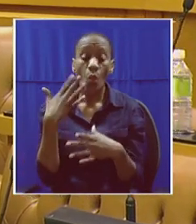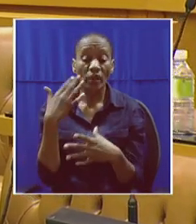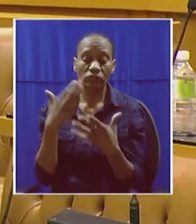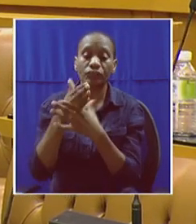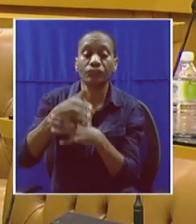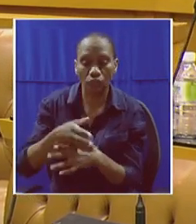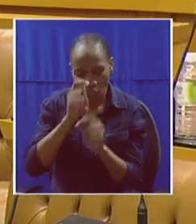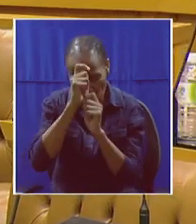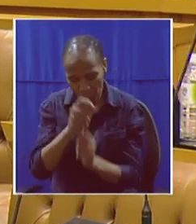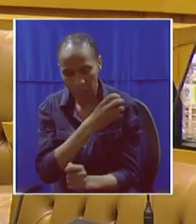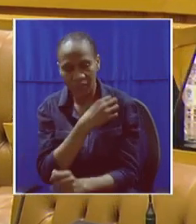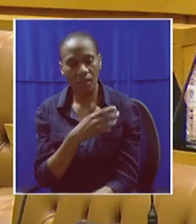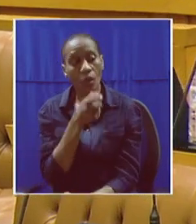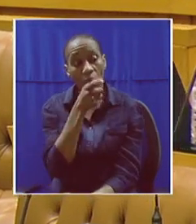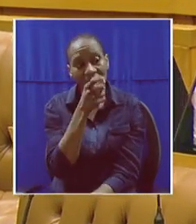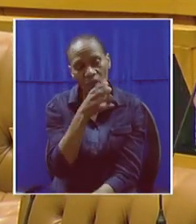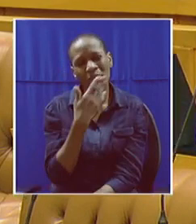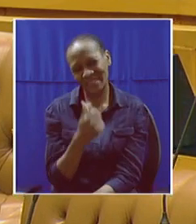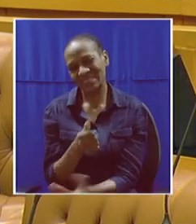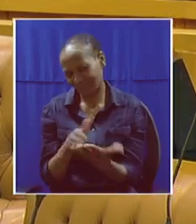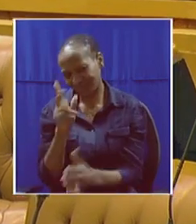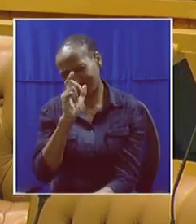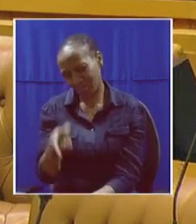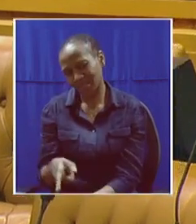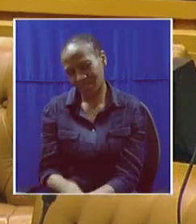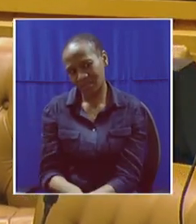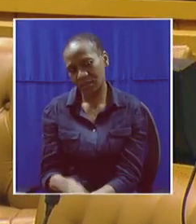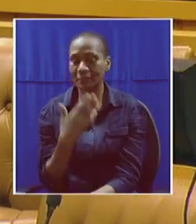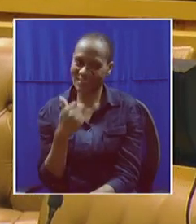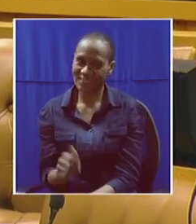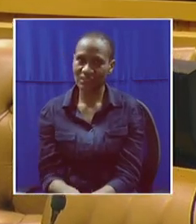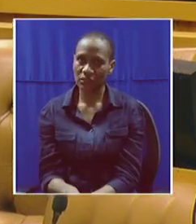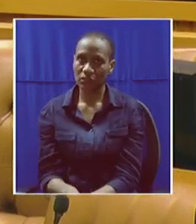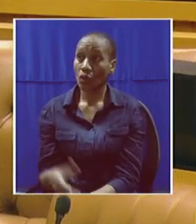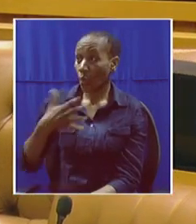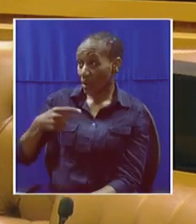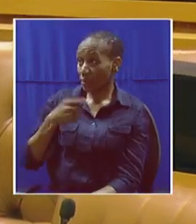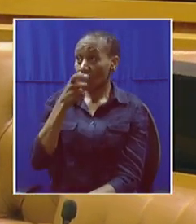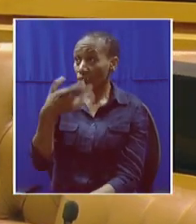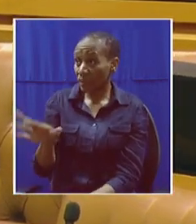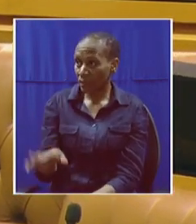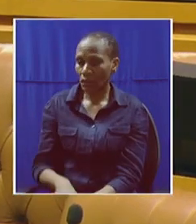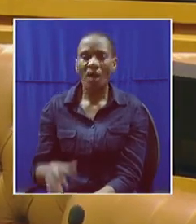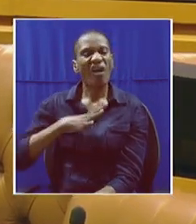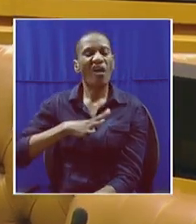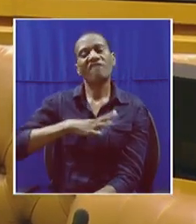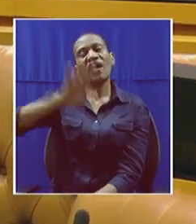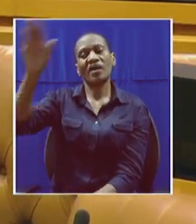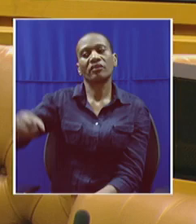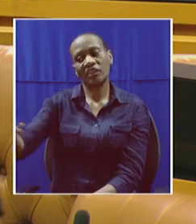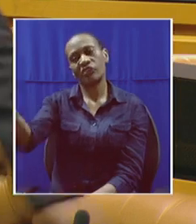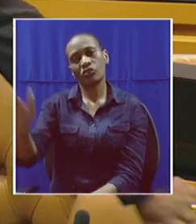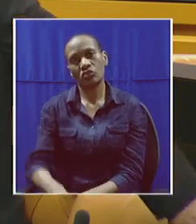Minister just withdraw the remark please you want me to withdraw that yes please okay fine you get it thank you but thank